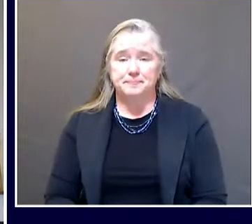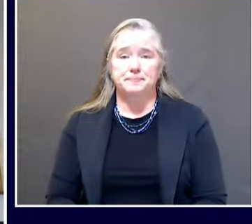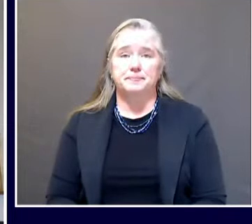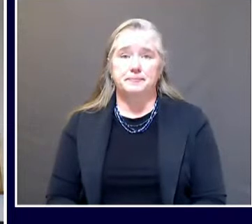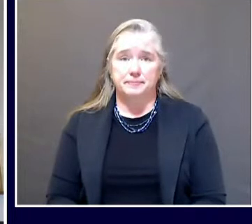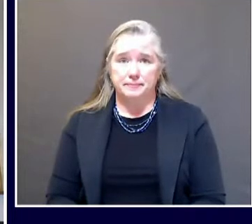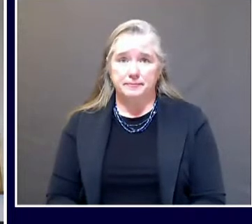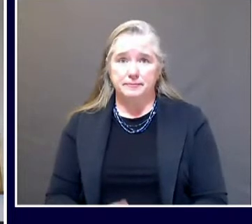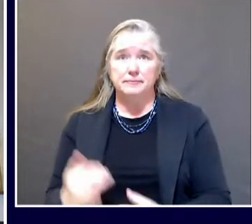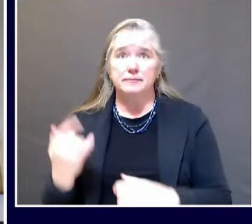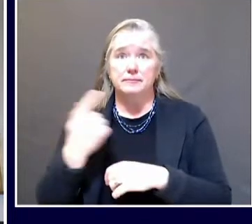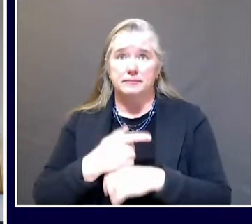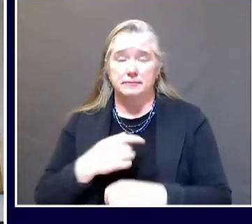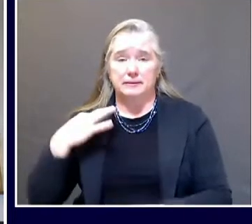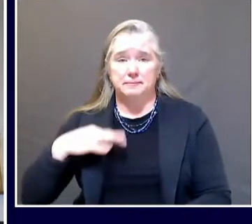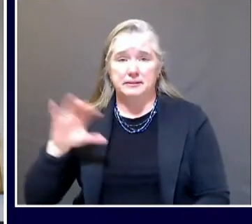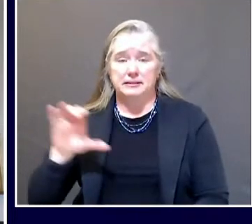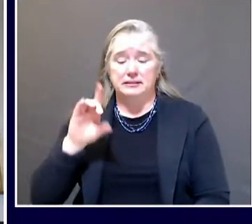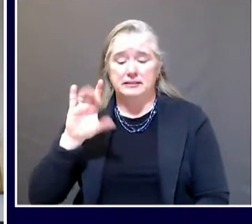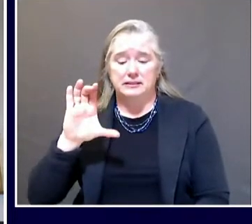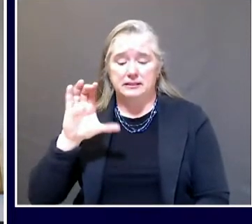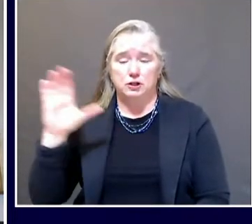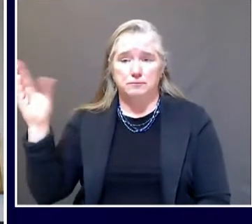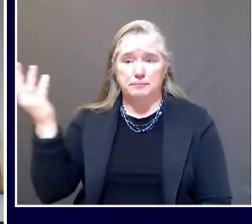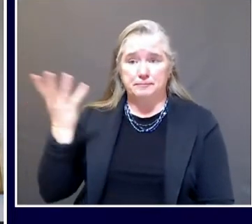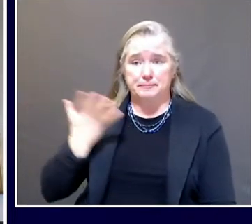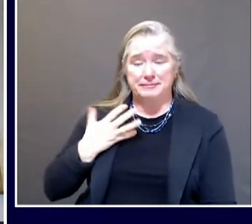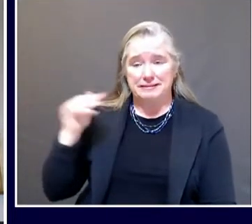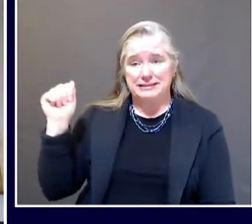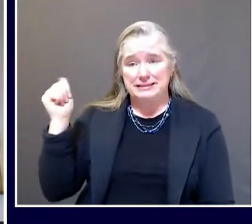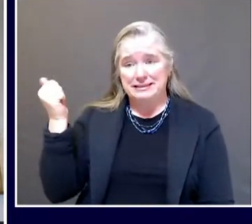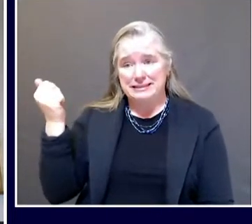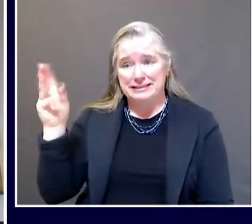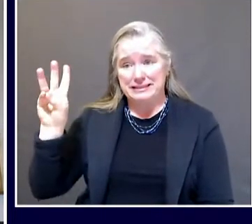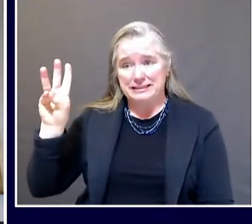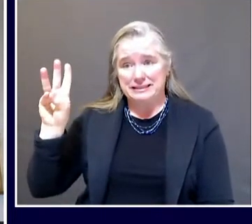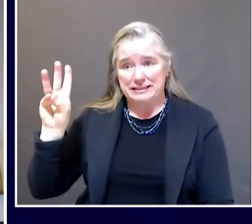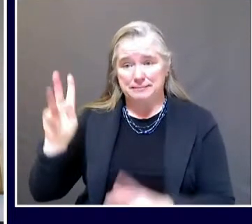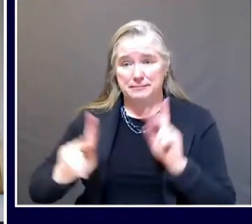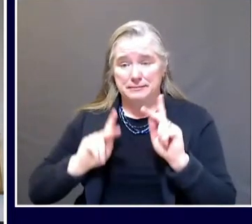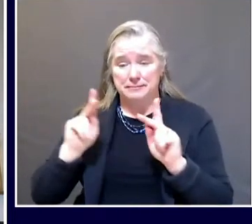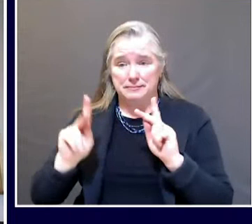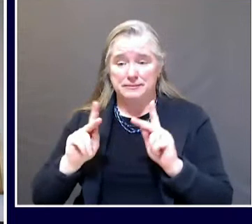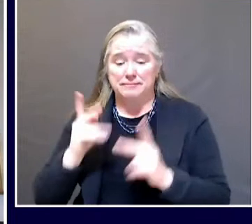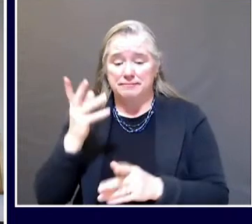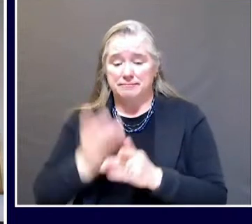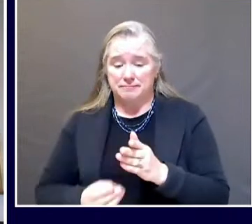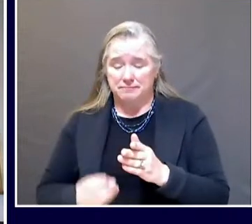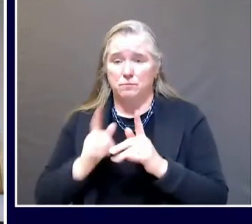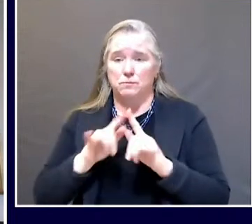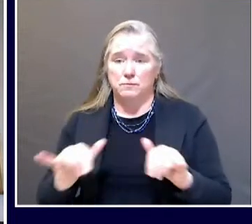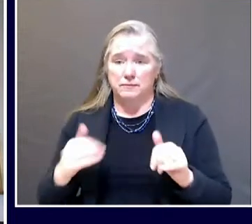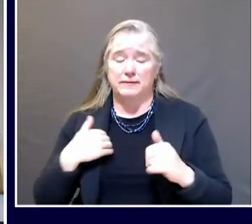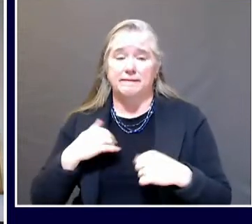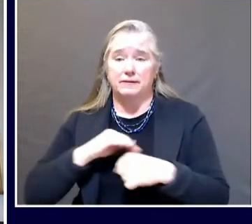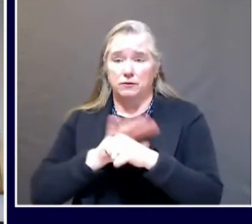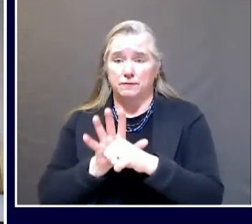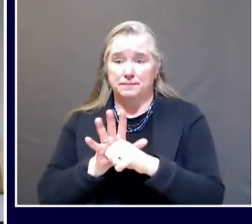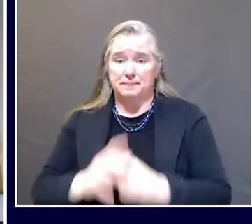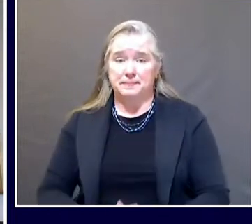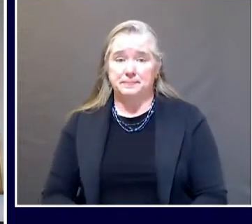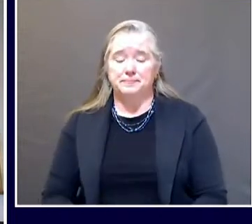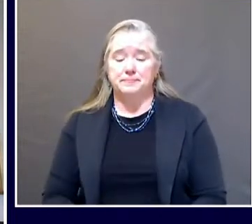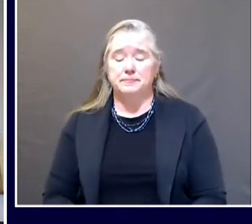CDC has received the reports of 16 individuals who have died with COVID-19. 2 of them